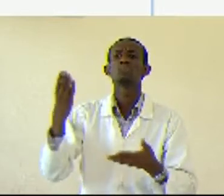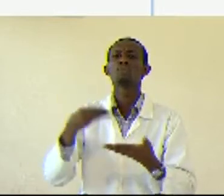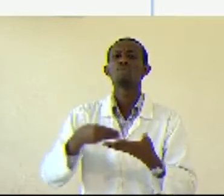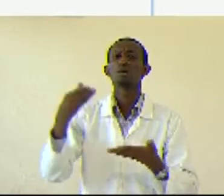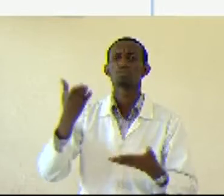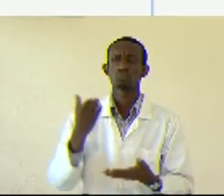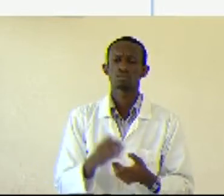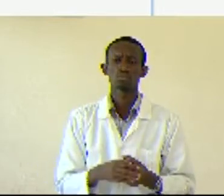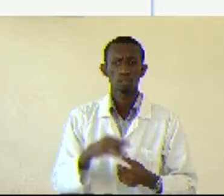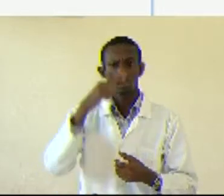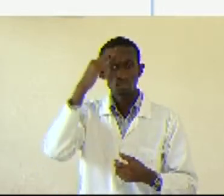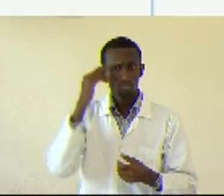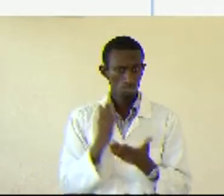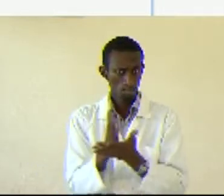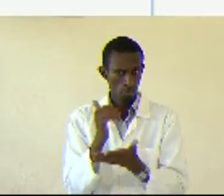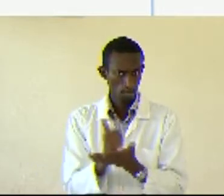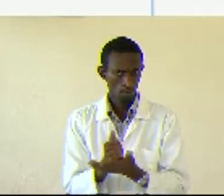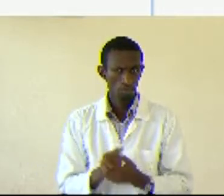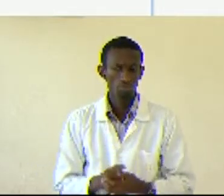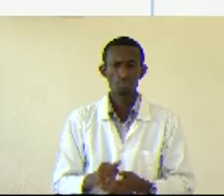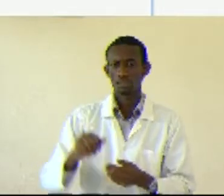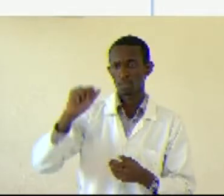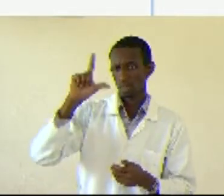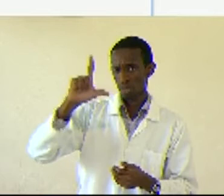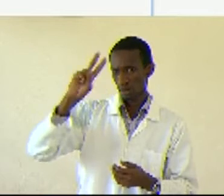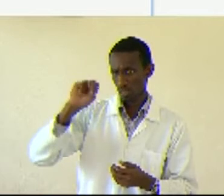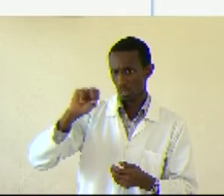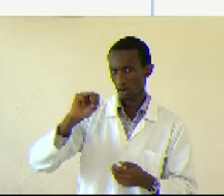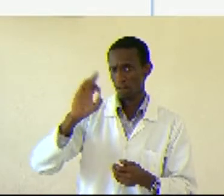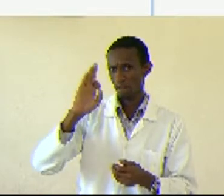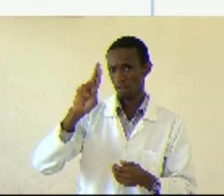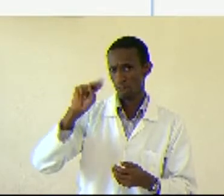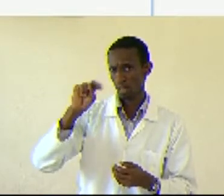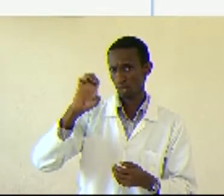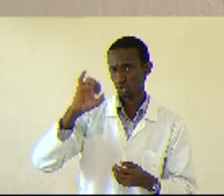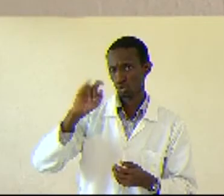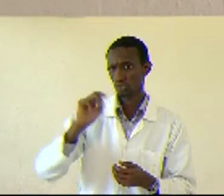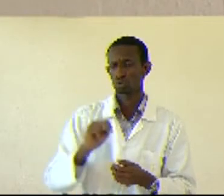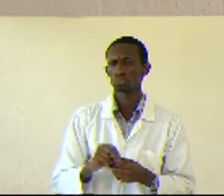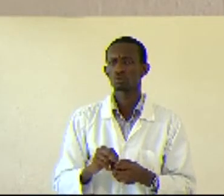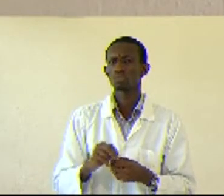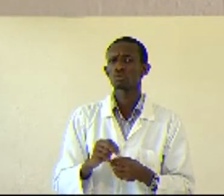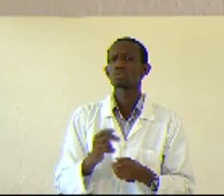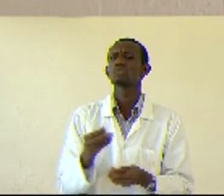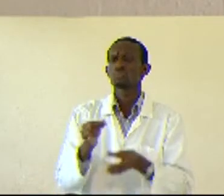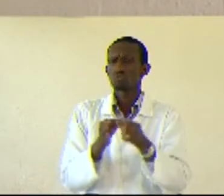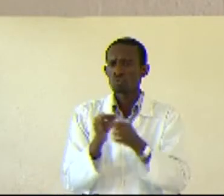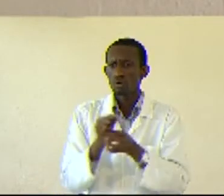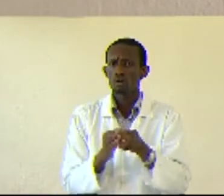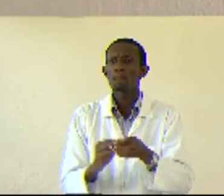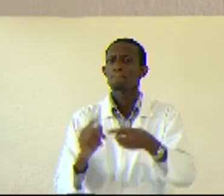It is because ln function is defined for positive numbers